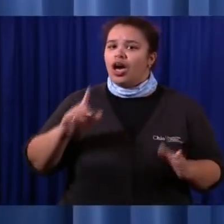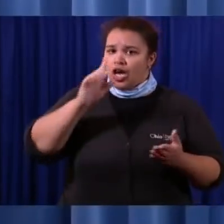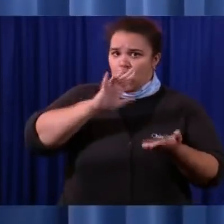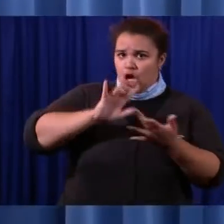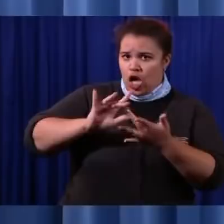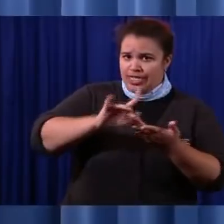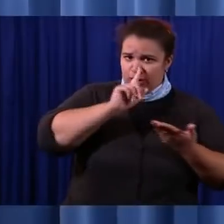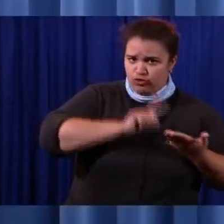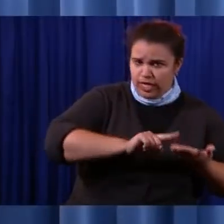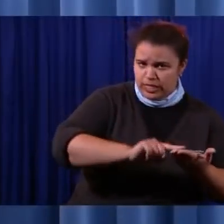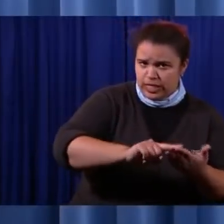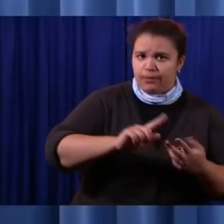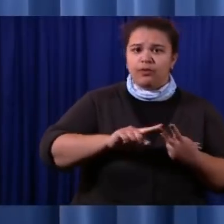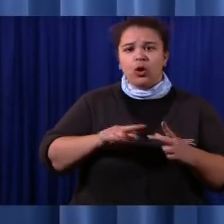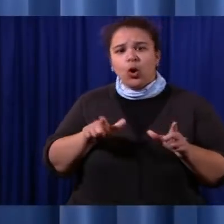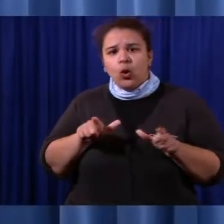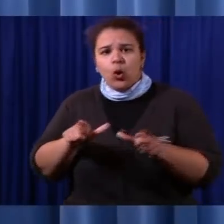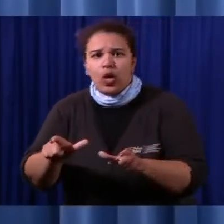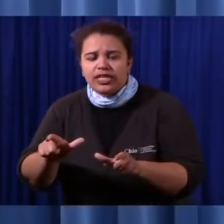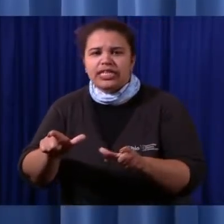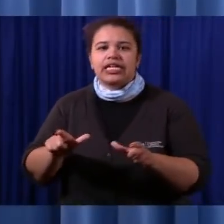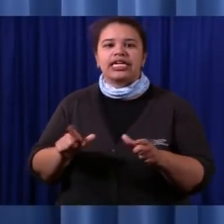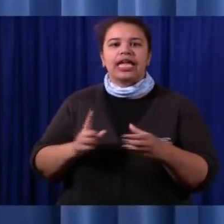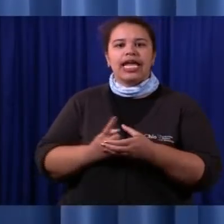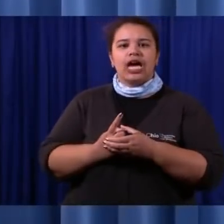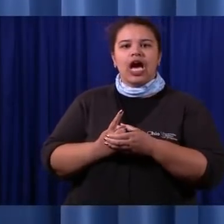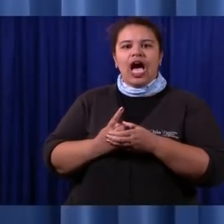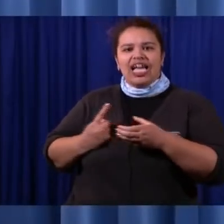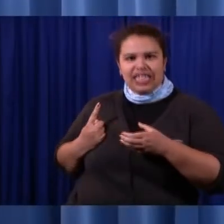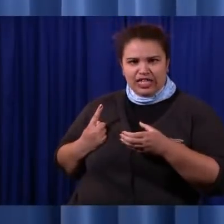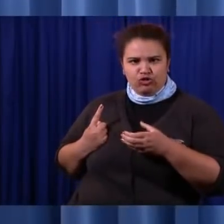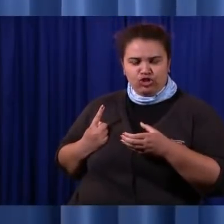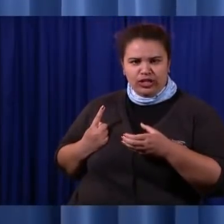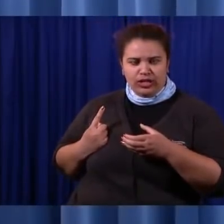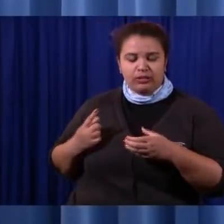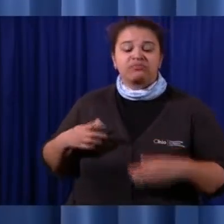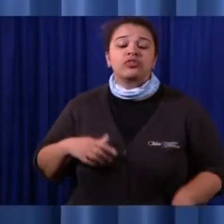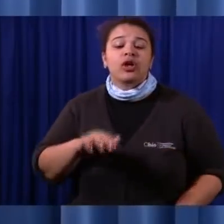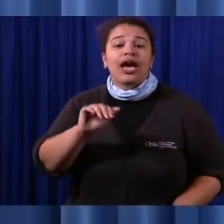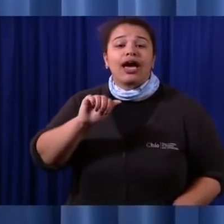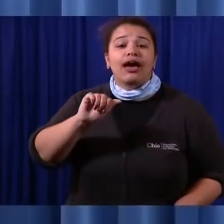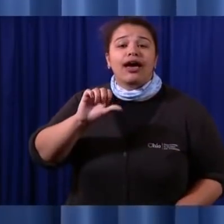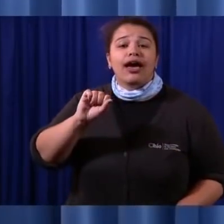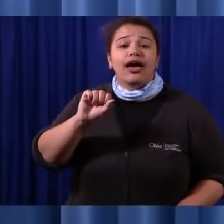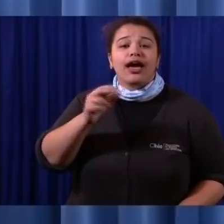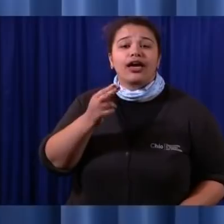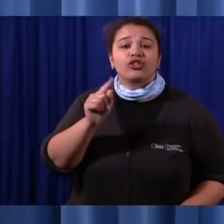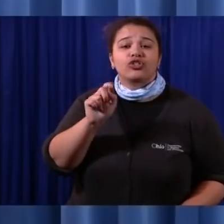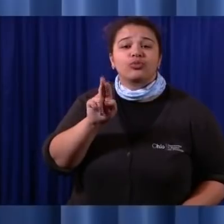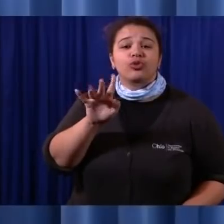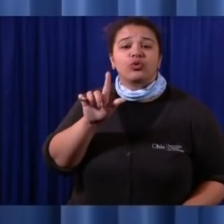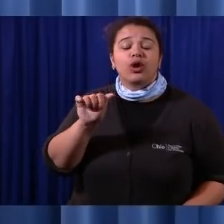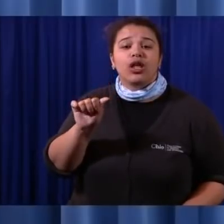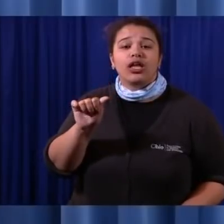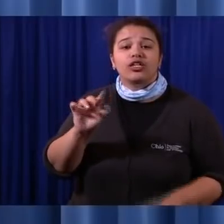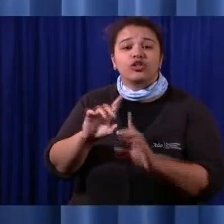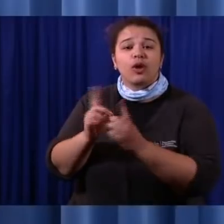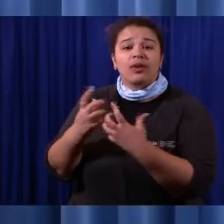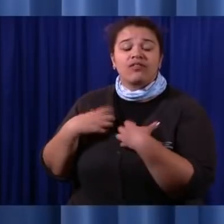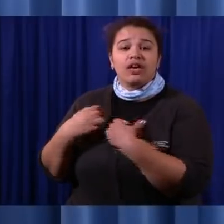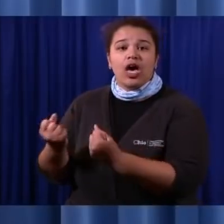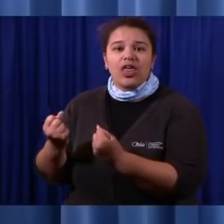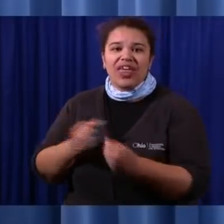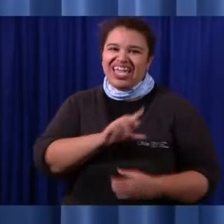isolation. WMFD-TV is in receipt of communication from both the Ashtabula Department of Health and Delaware General Health